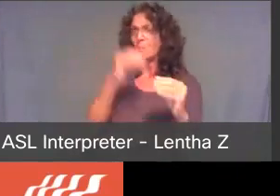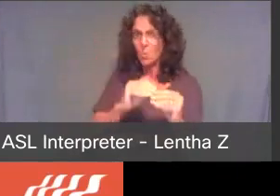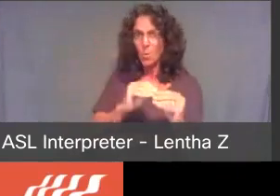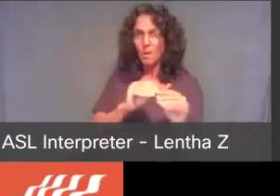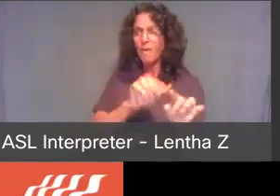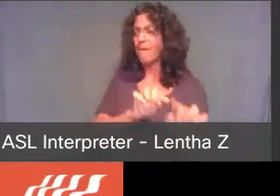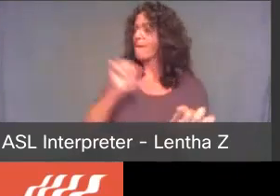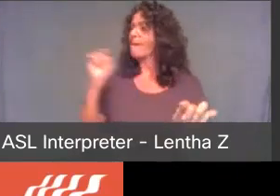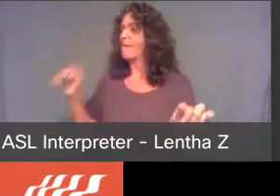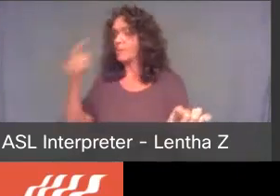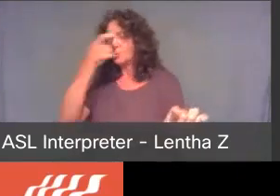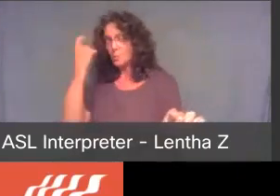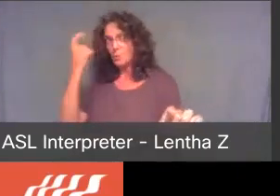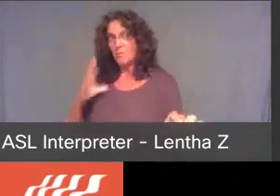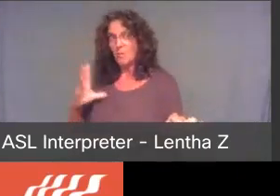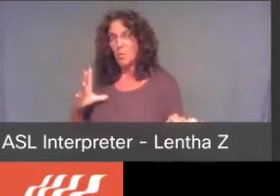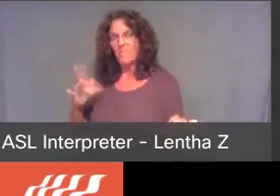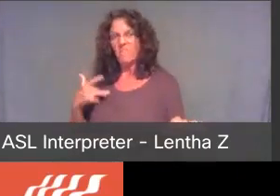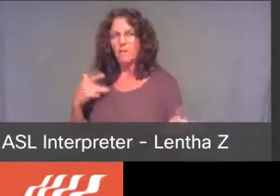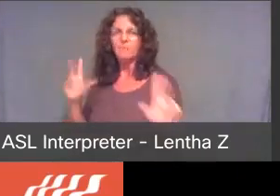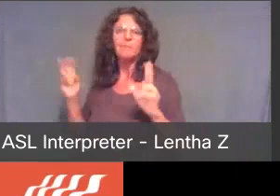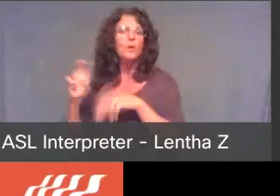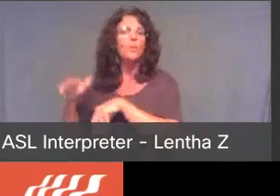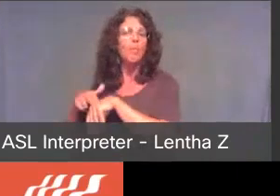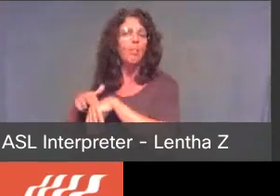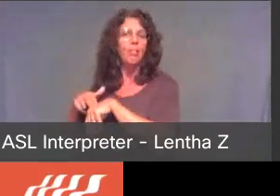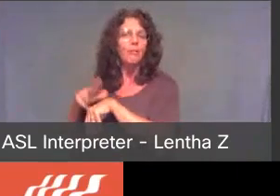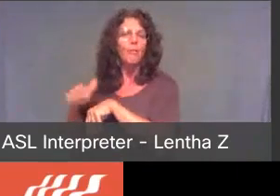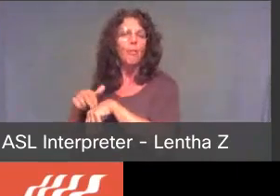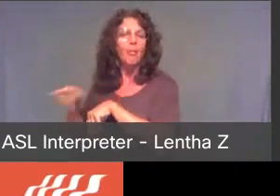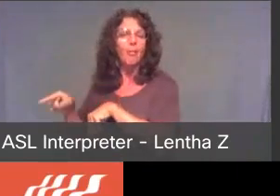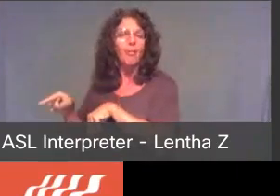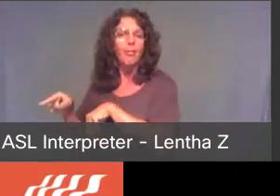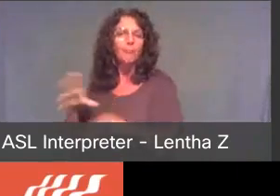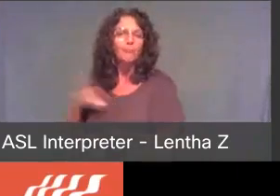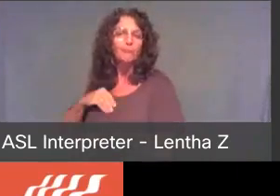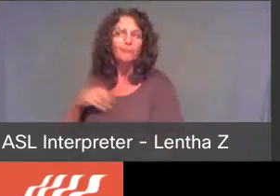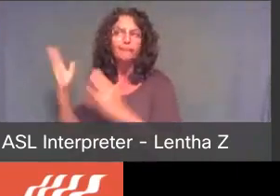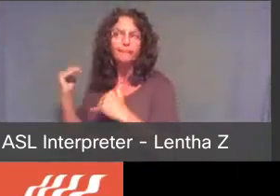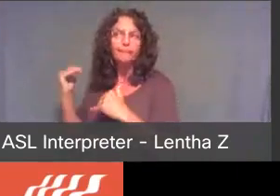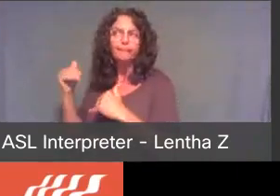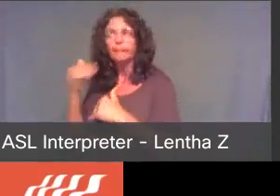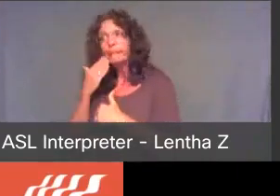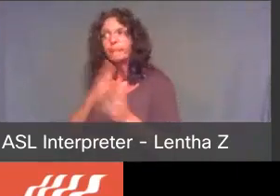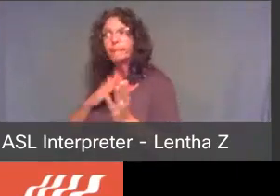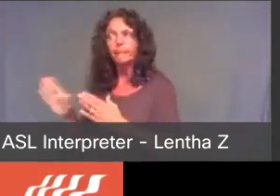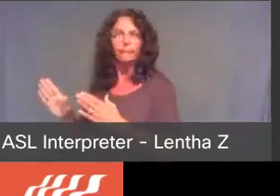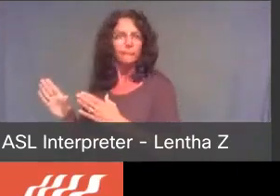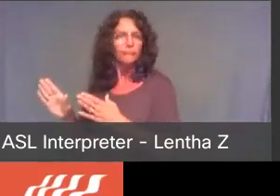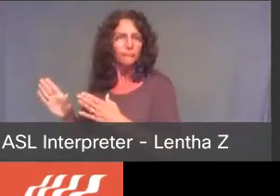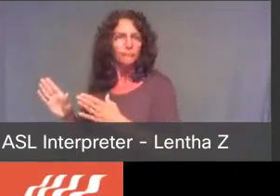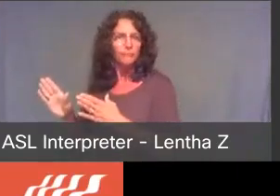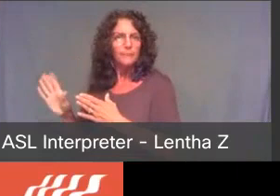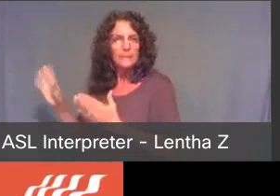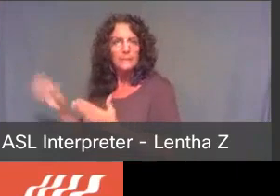they experienced in their life was like normal trauma. It was trauma that they had come to expect or they were prepared for.